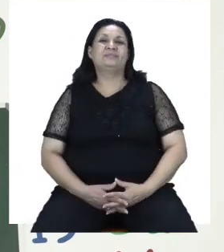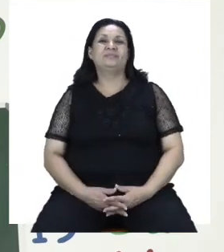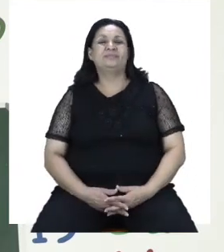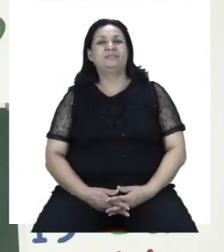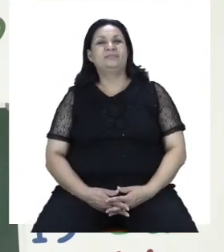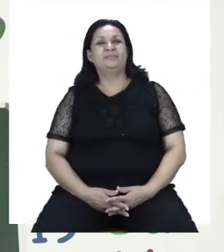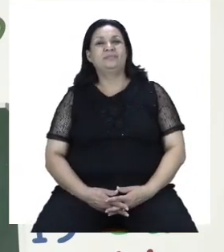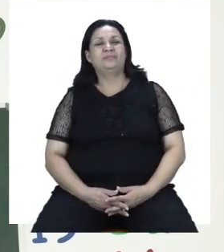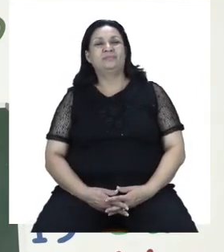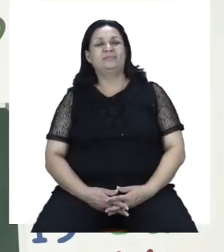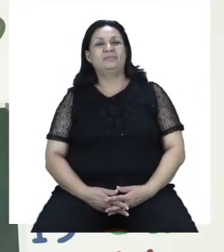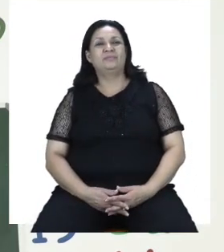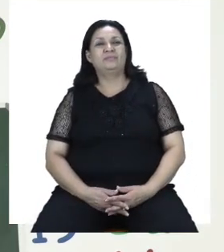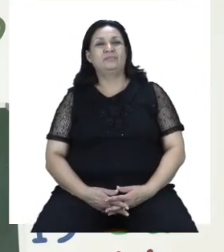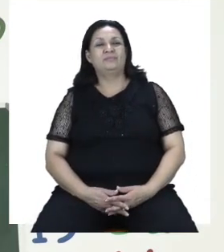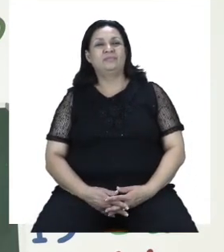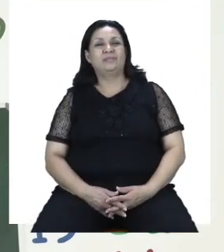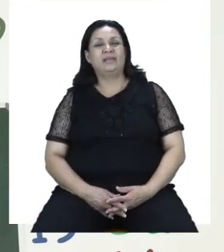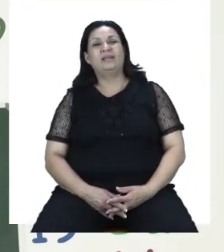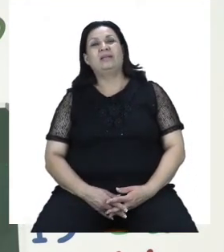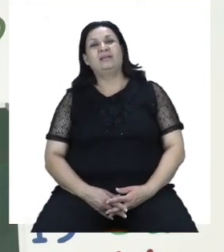touch your